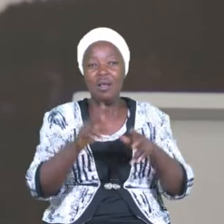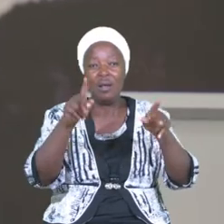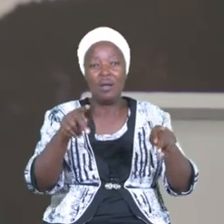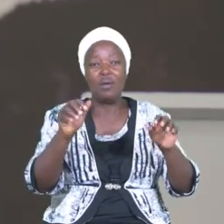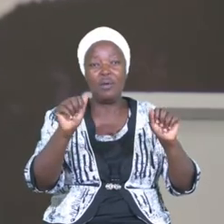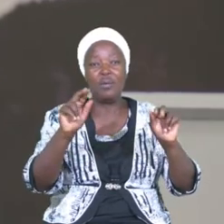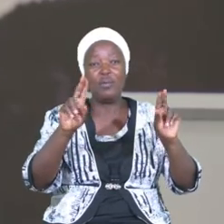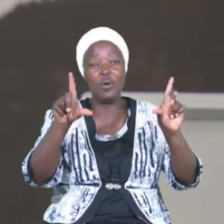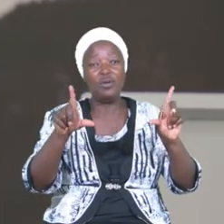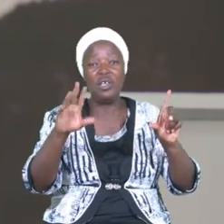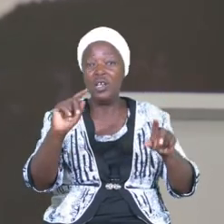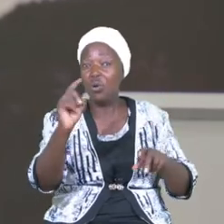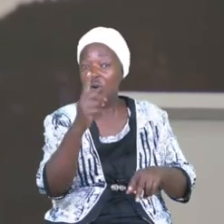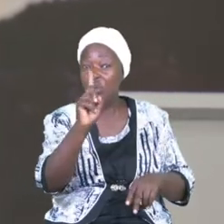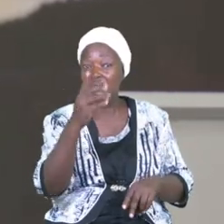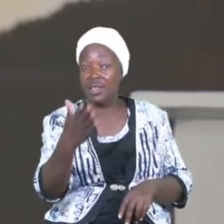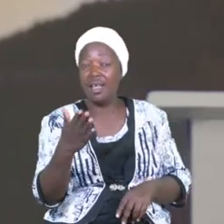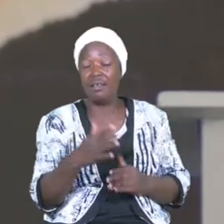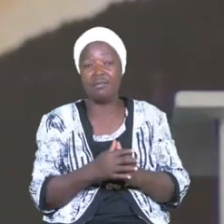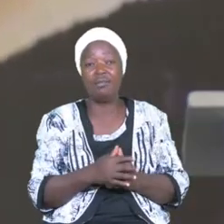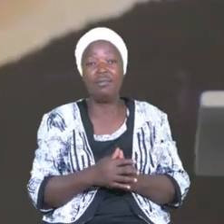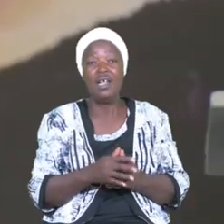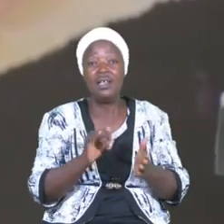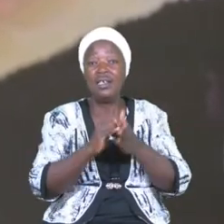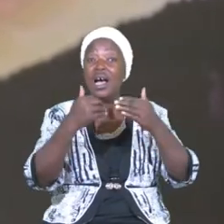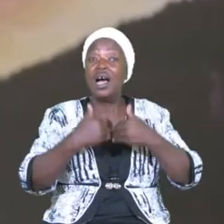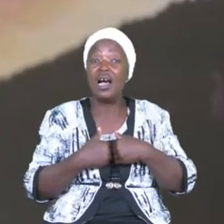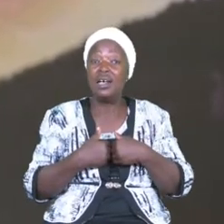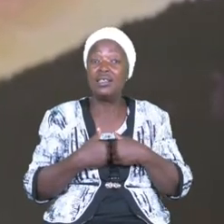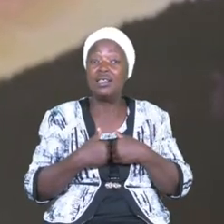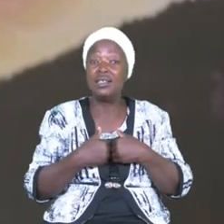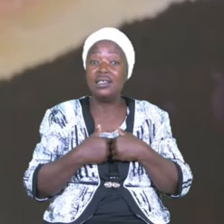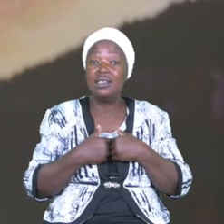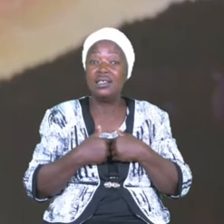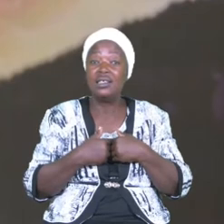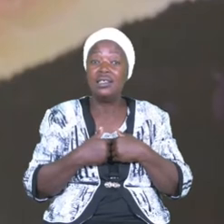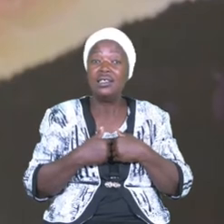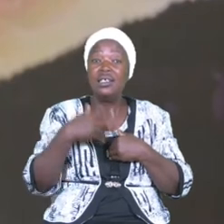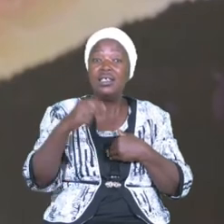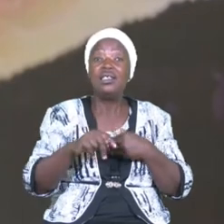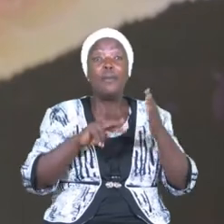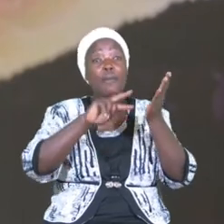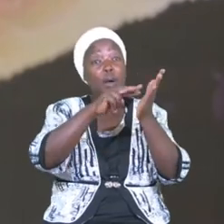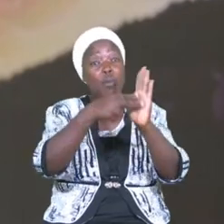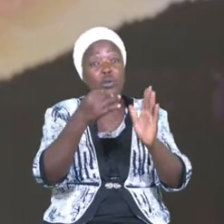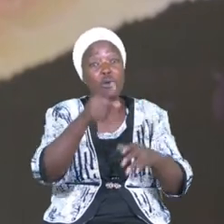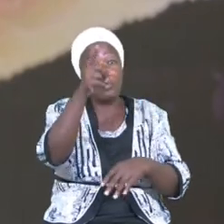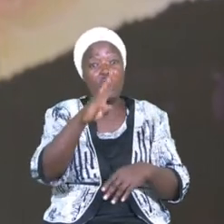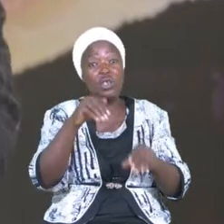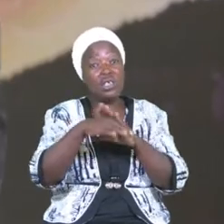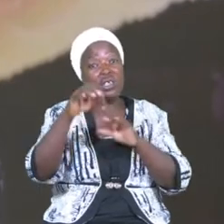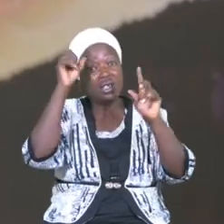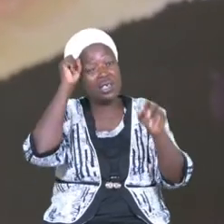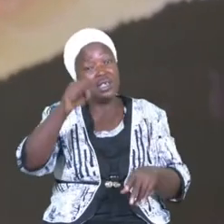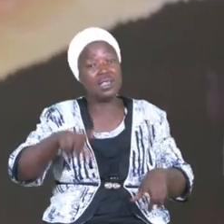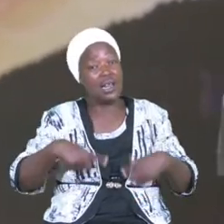only one there that had the purpose of God in his life. I